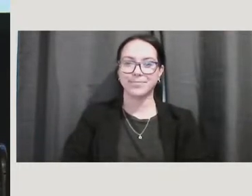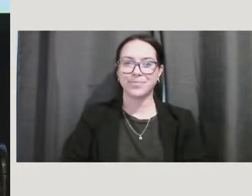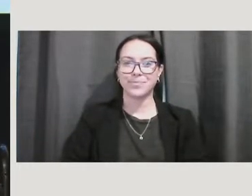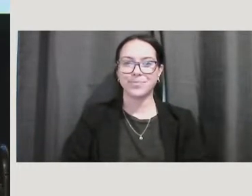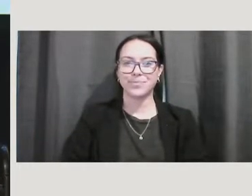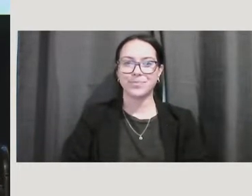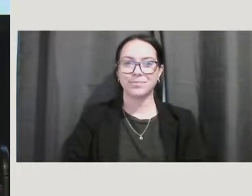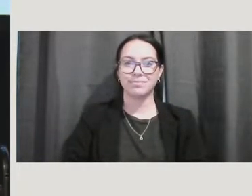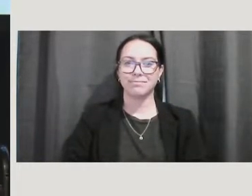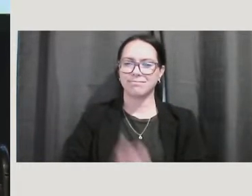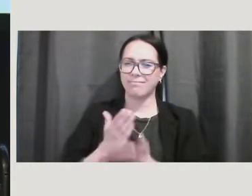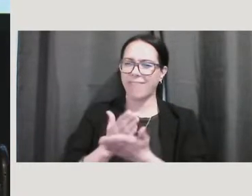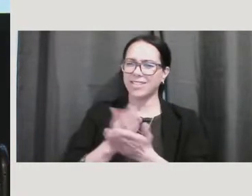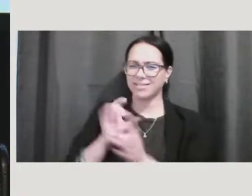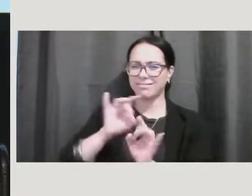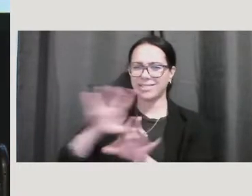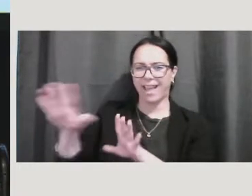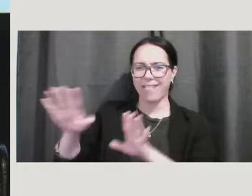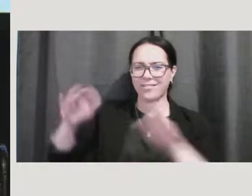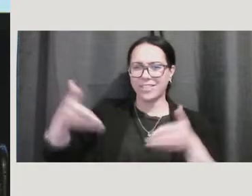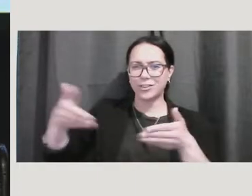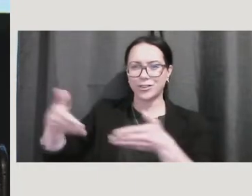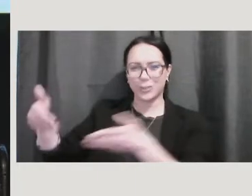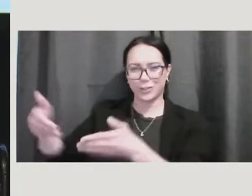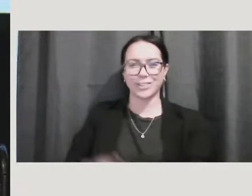and actually you can introduce yourselves